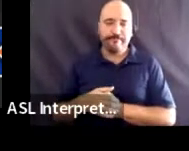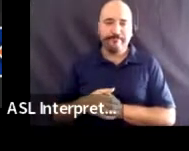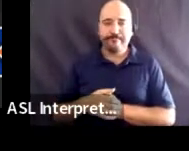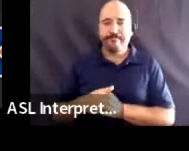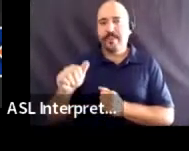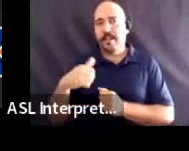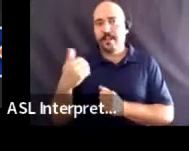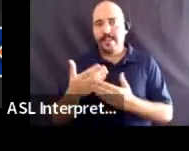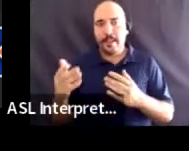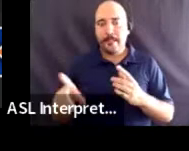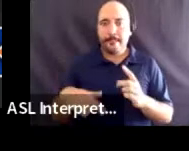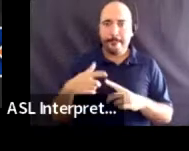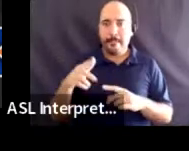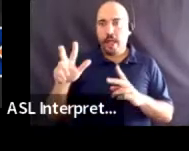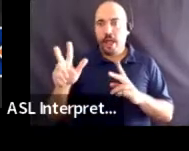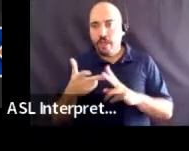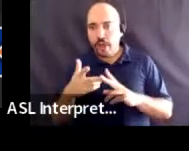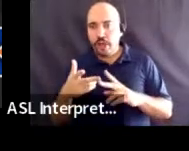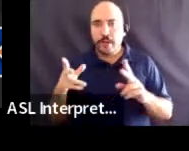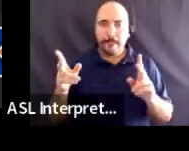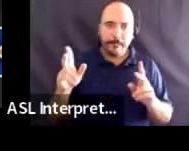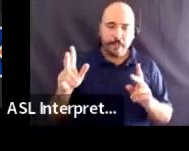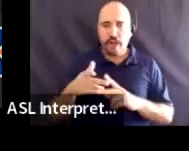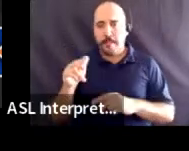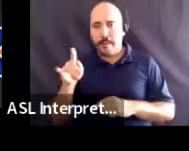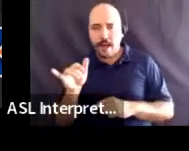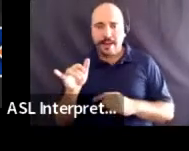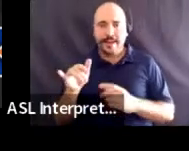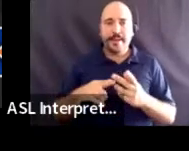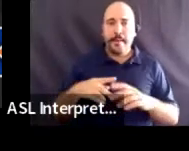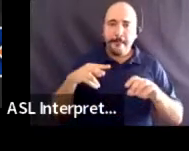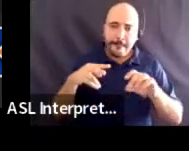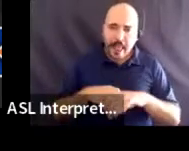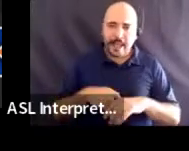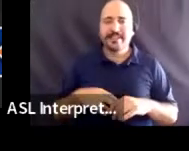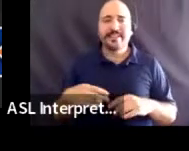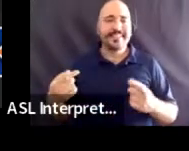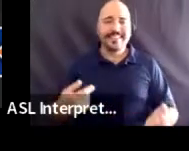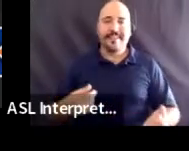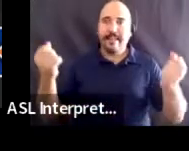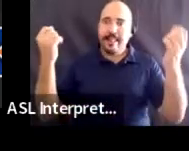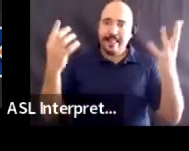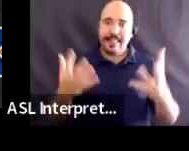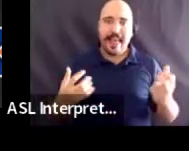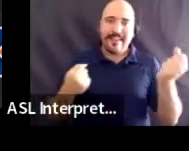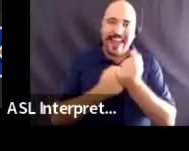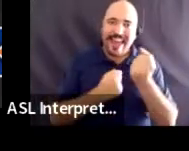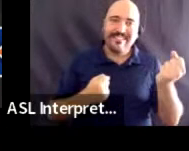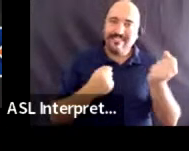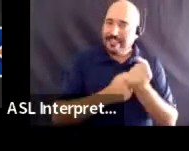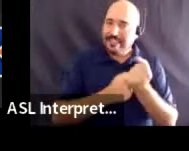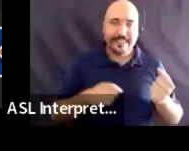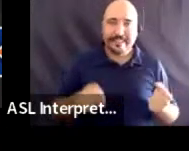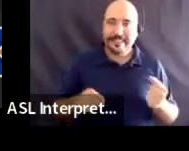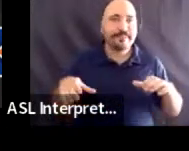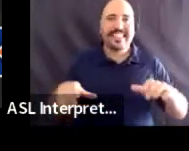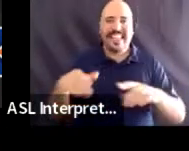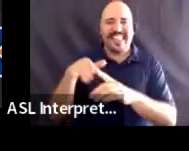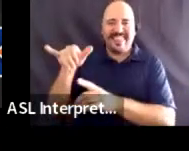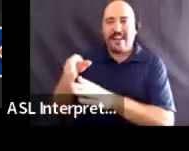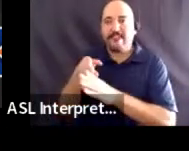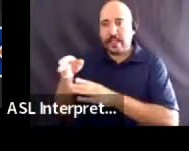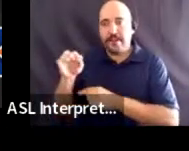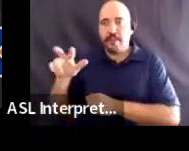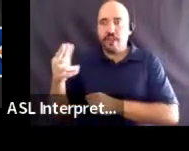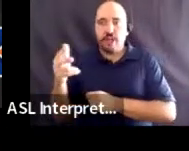third parties and plugins and that kind of stuff, there's a lot of advocacy to be done in this field. We find